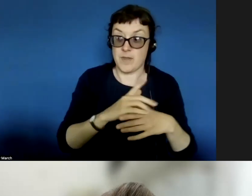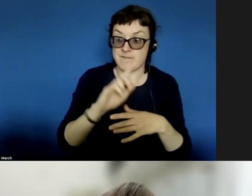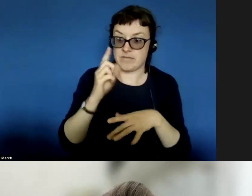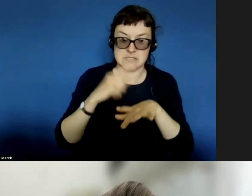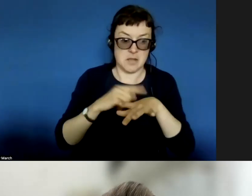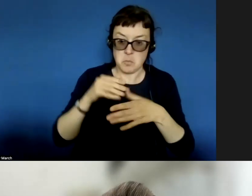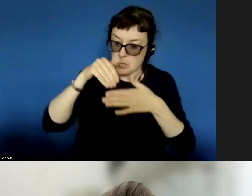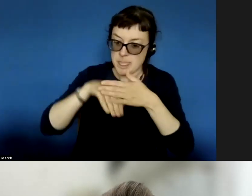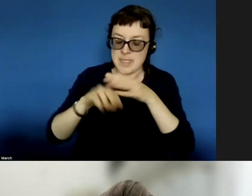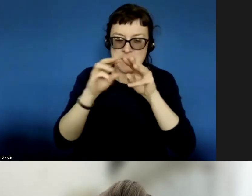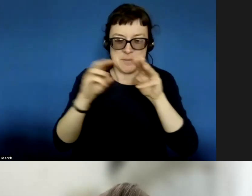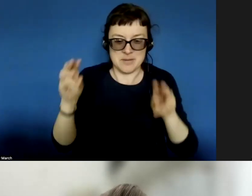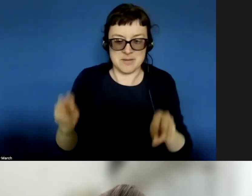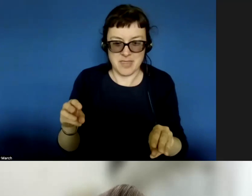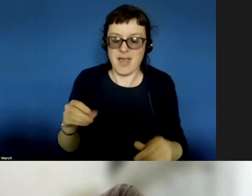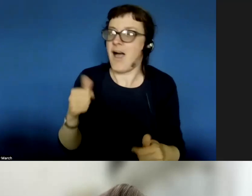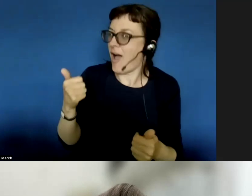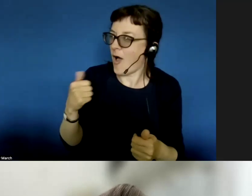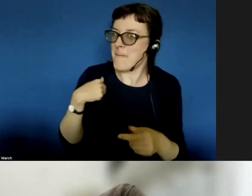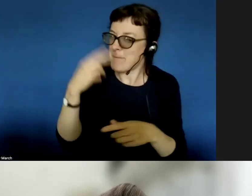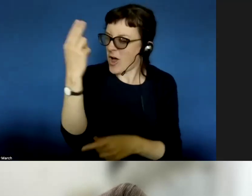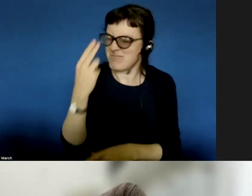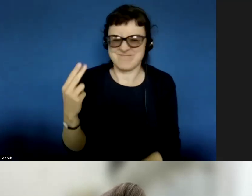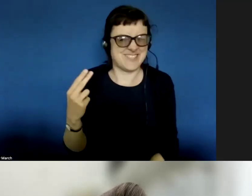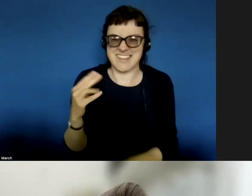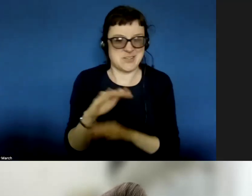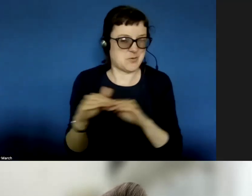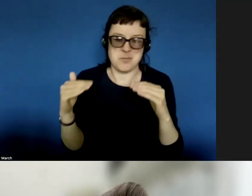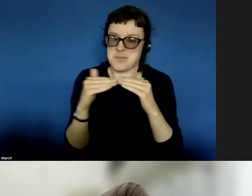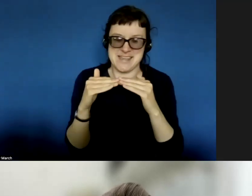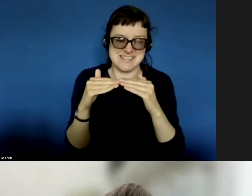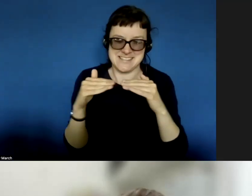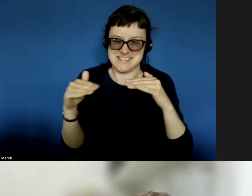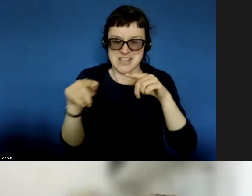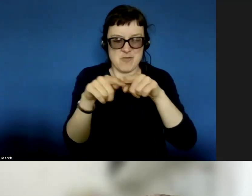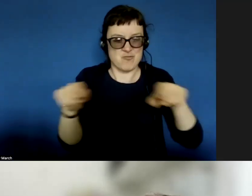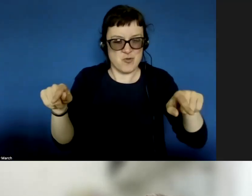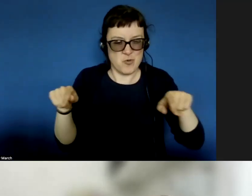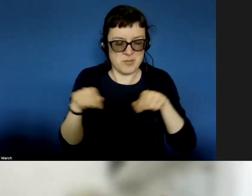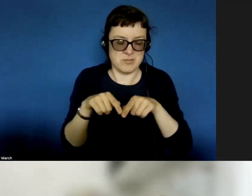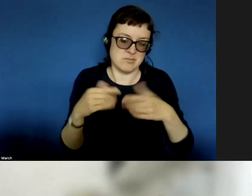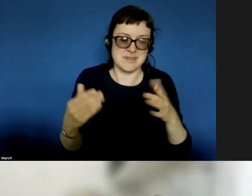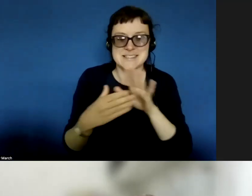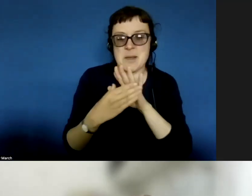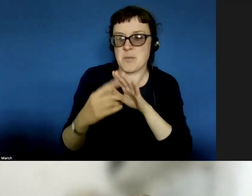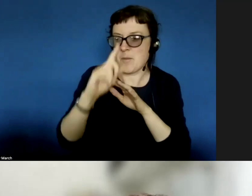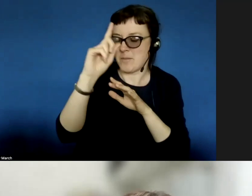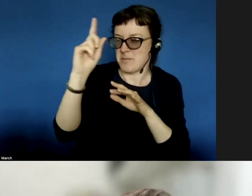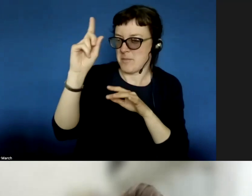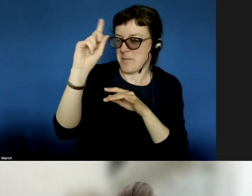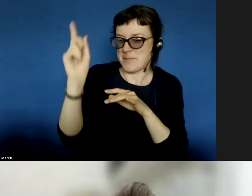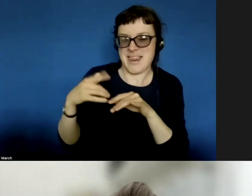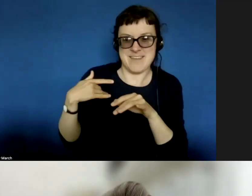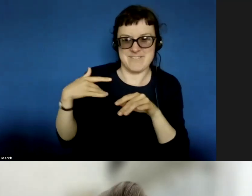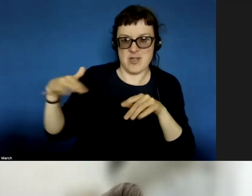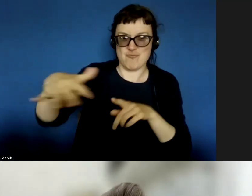I was like, this would not work in this space because, you know, there's people who like residents,